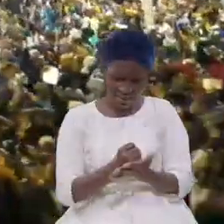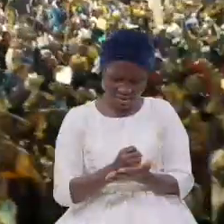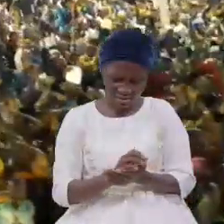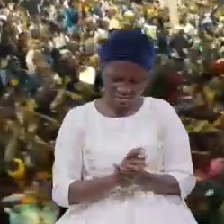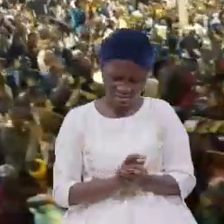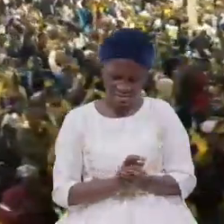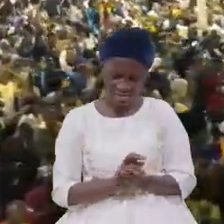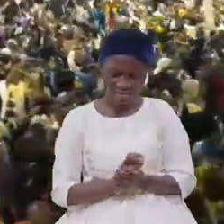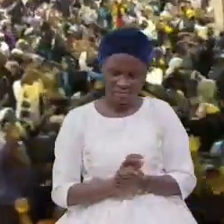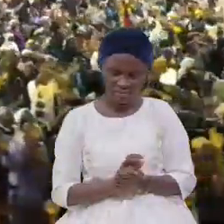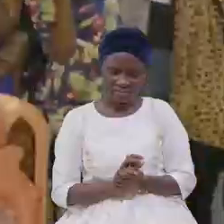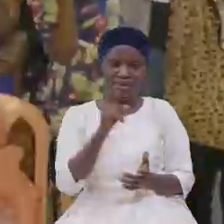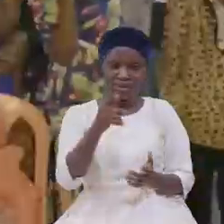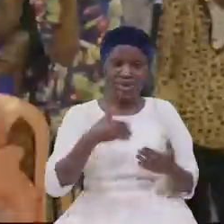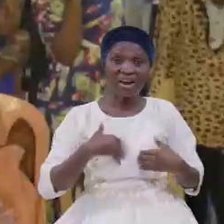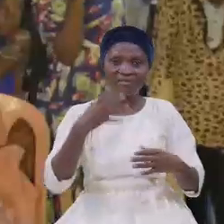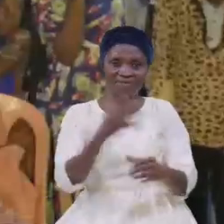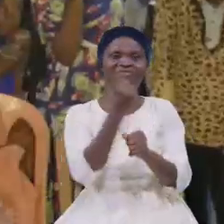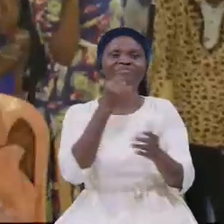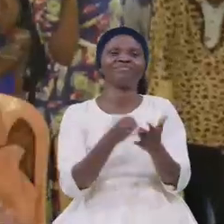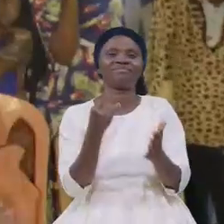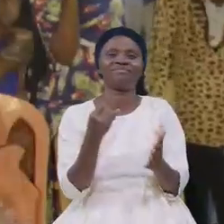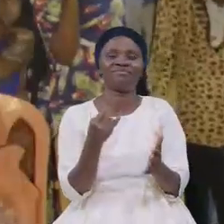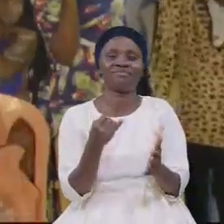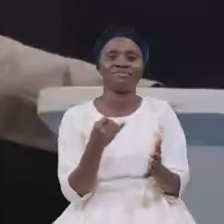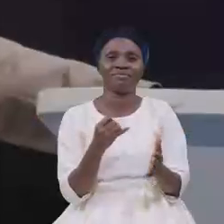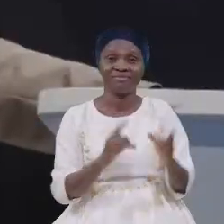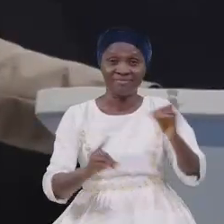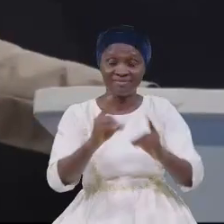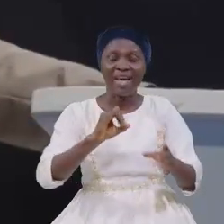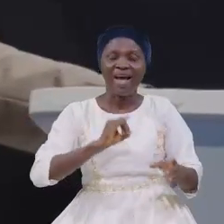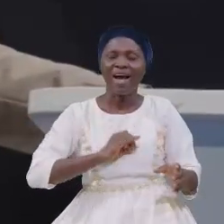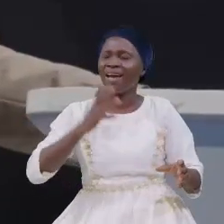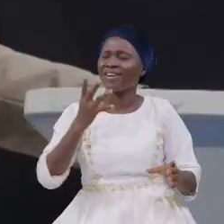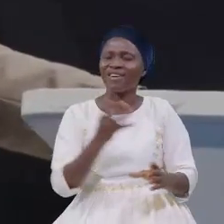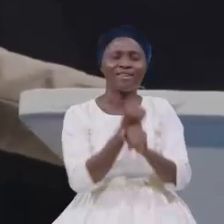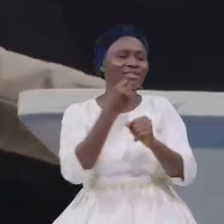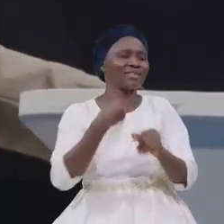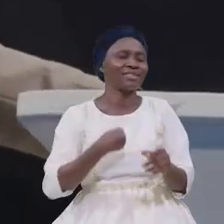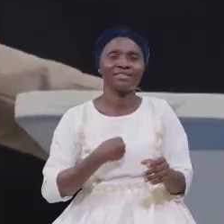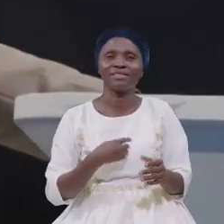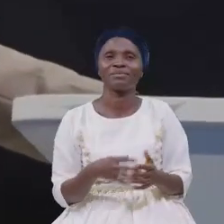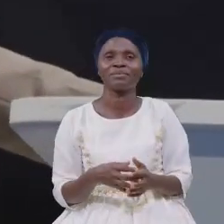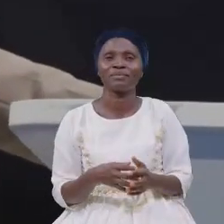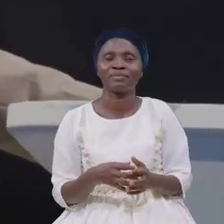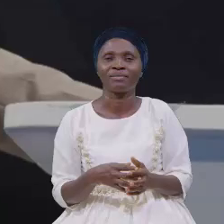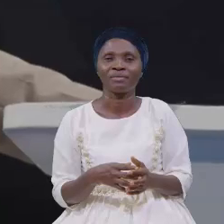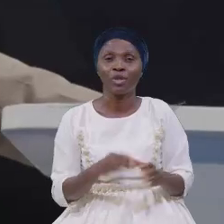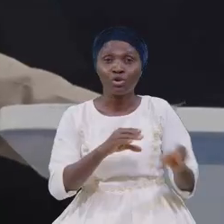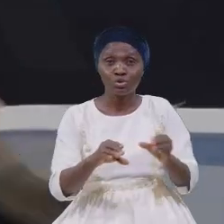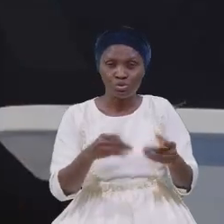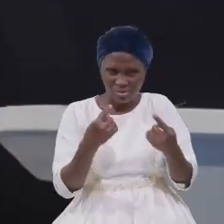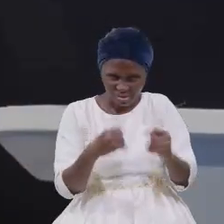You got it. I got it. Do what you are not able to do before